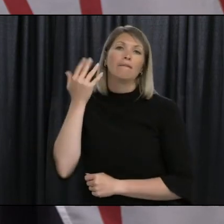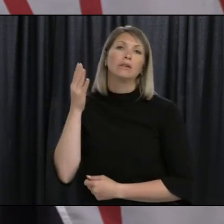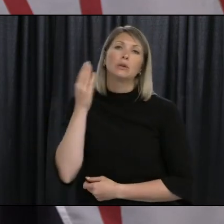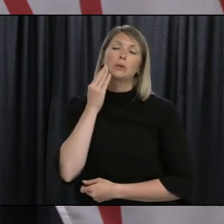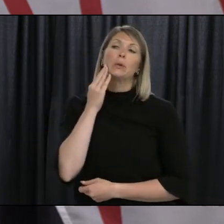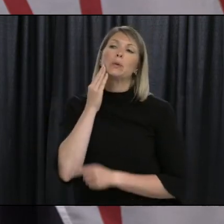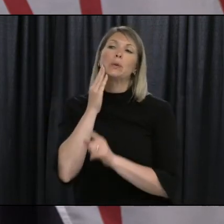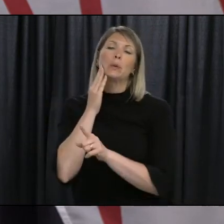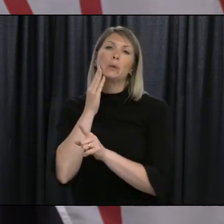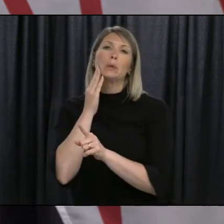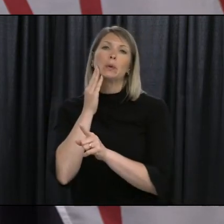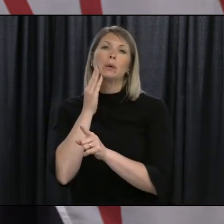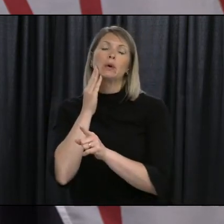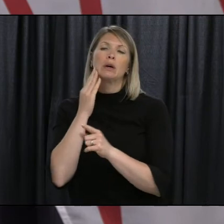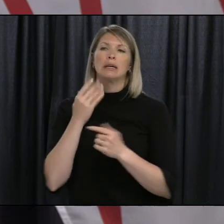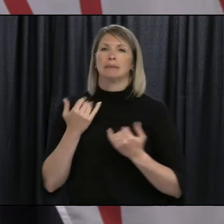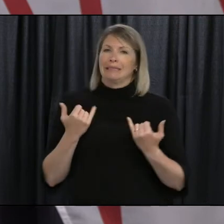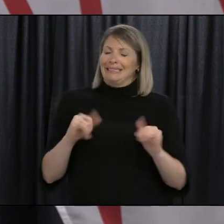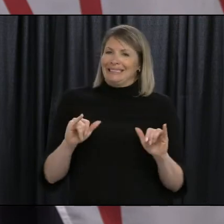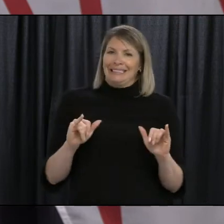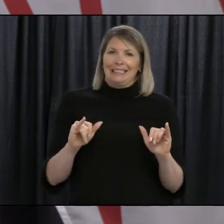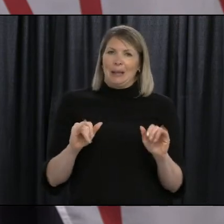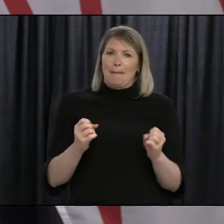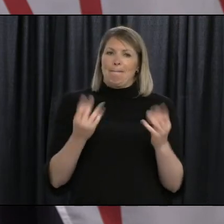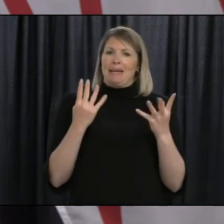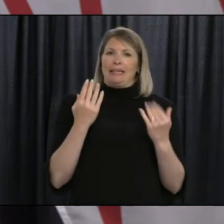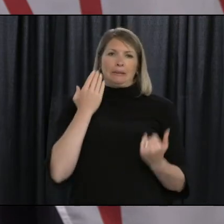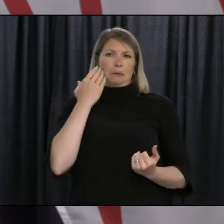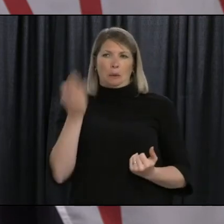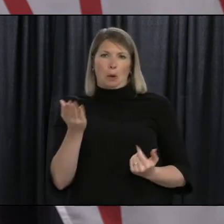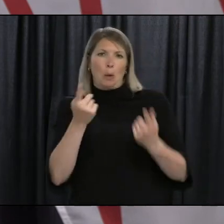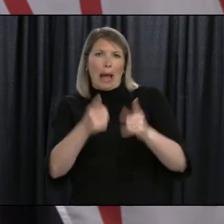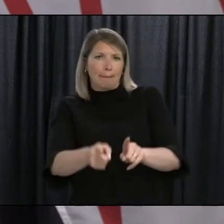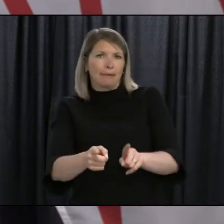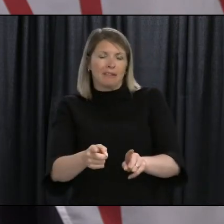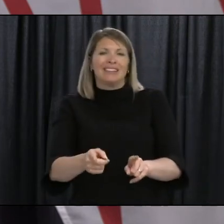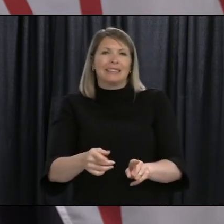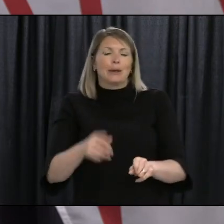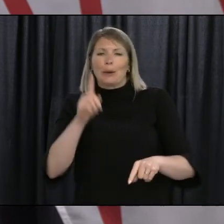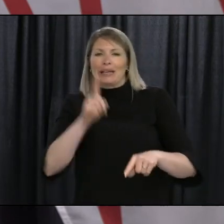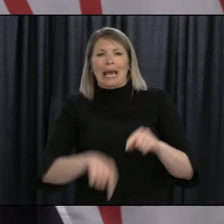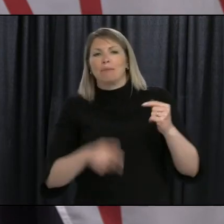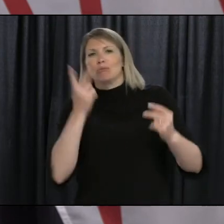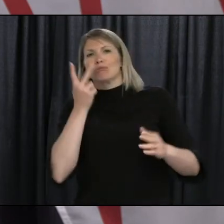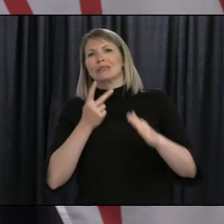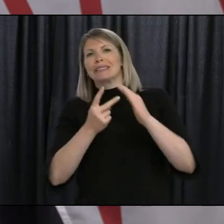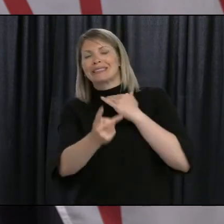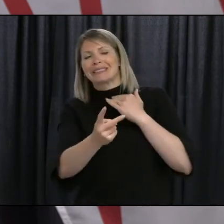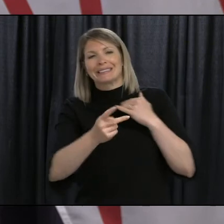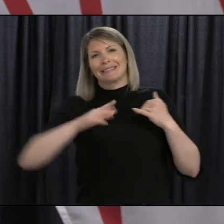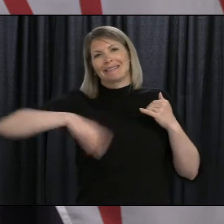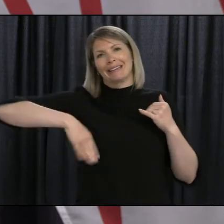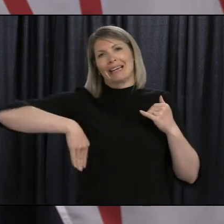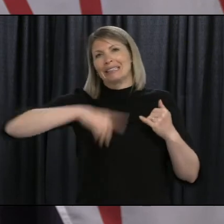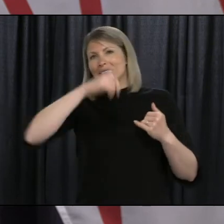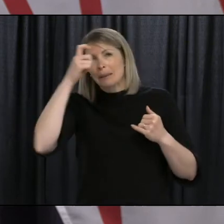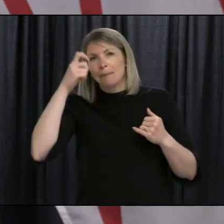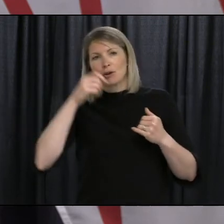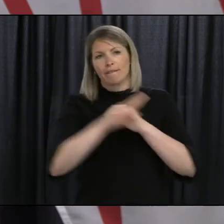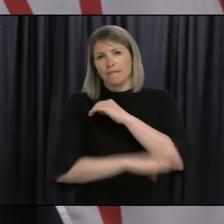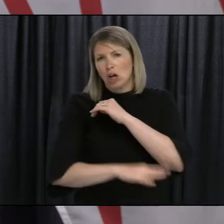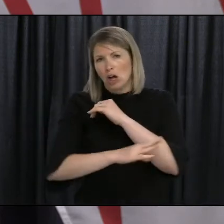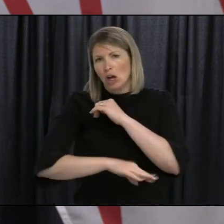there's still a lot of unknown and a lot of assumptions that would need to be made in order to inform some reasonable projection for the current